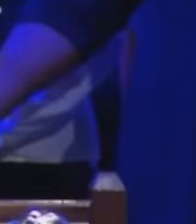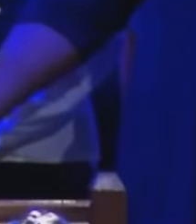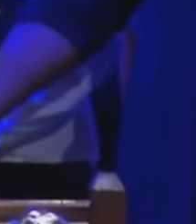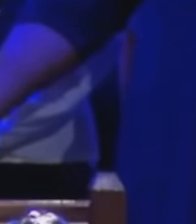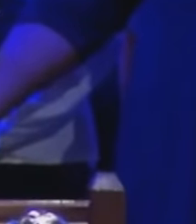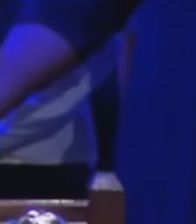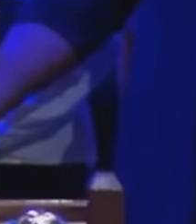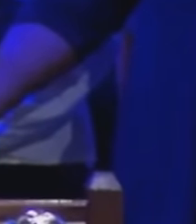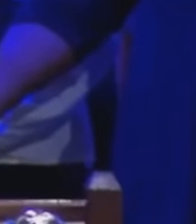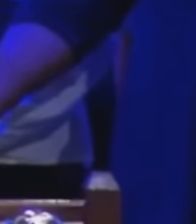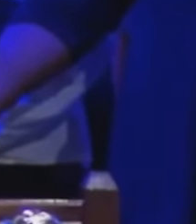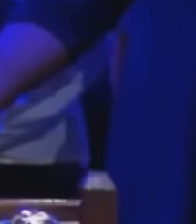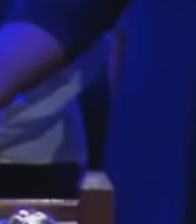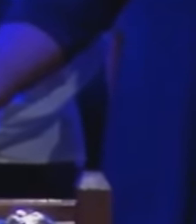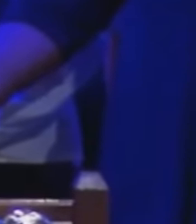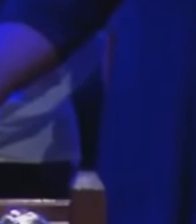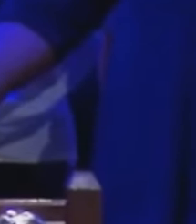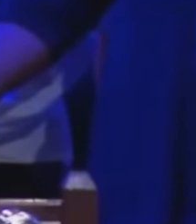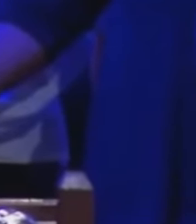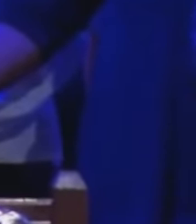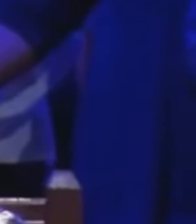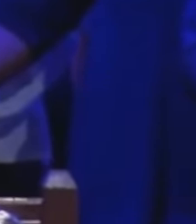And some of that ain't gonna be pretty in front of you.